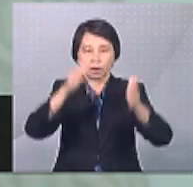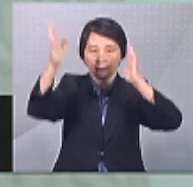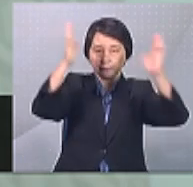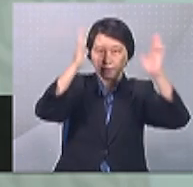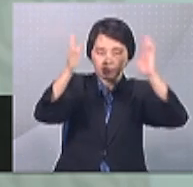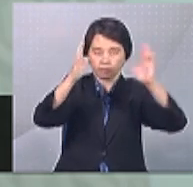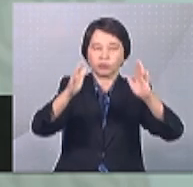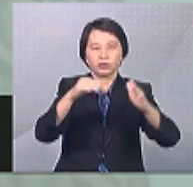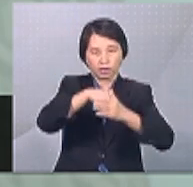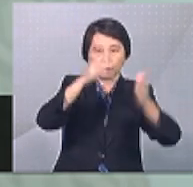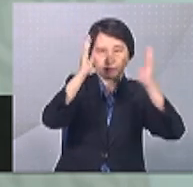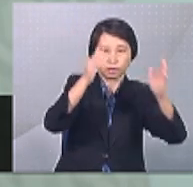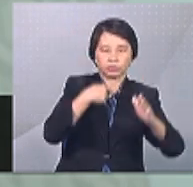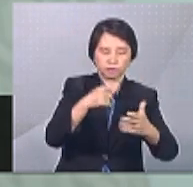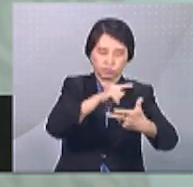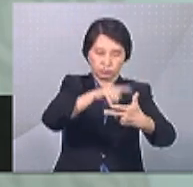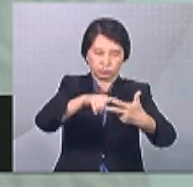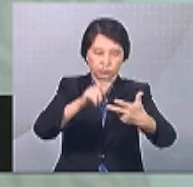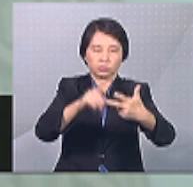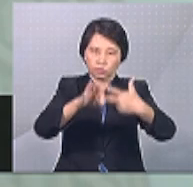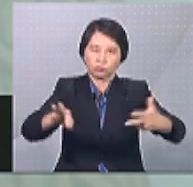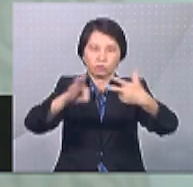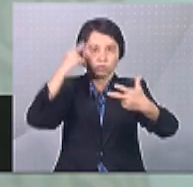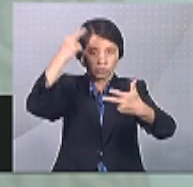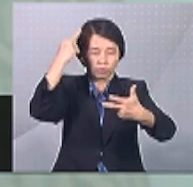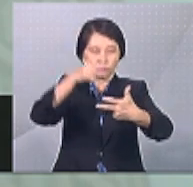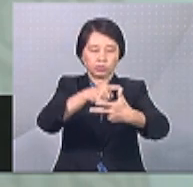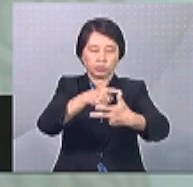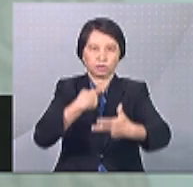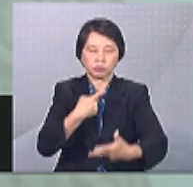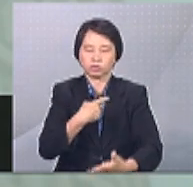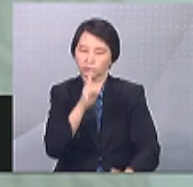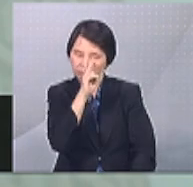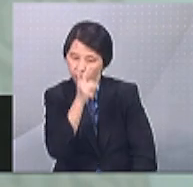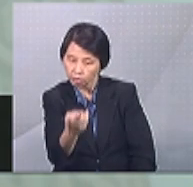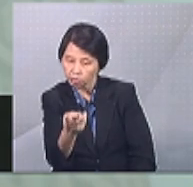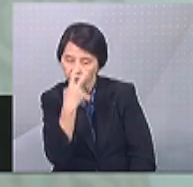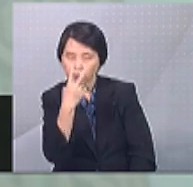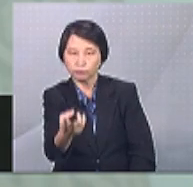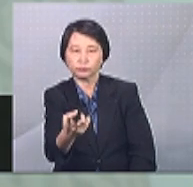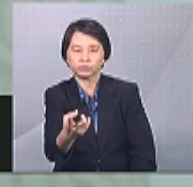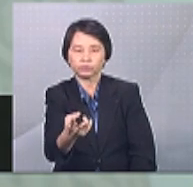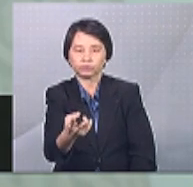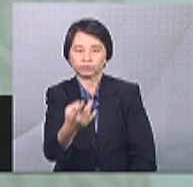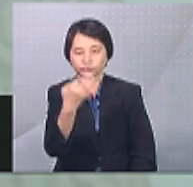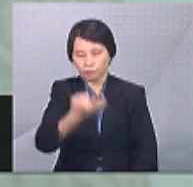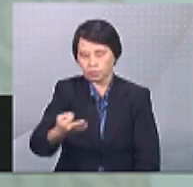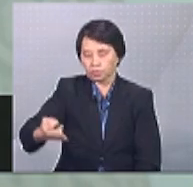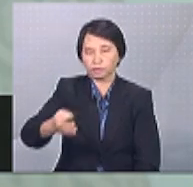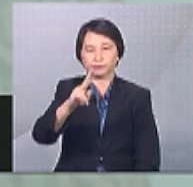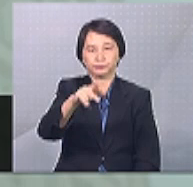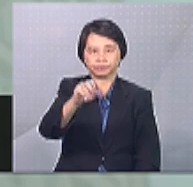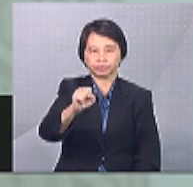also adapt these three important factors. Number one, we look into the fatality of the cases. So